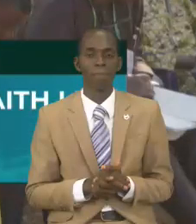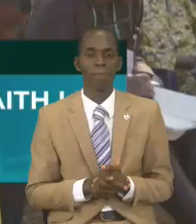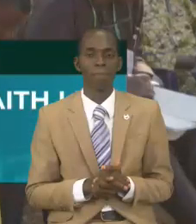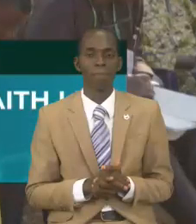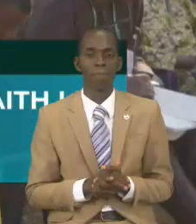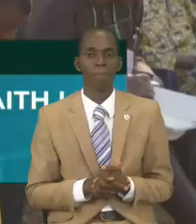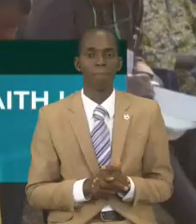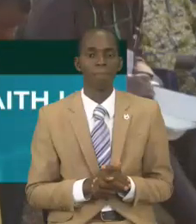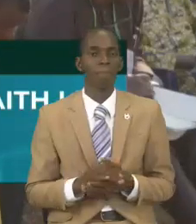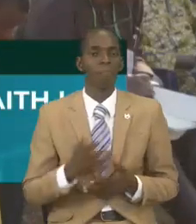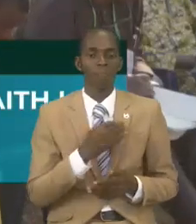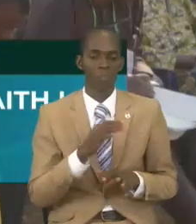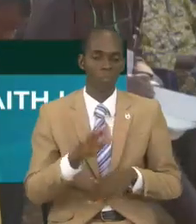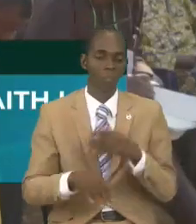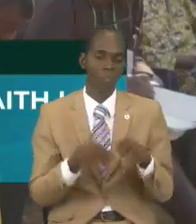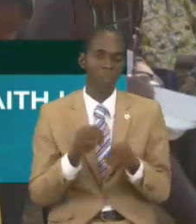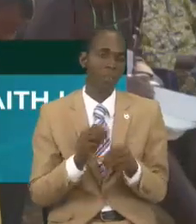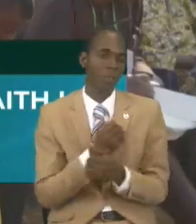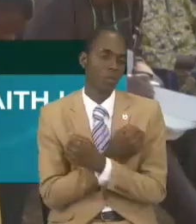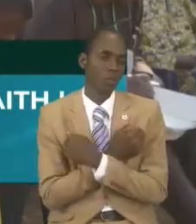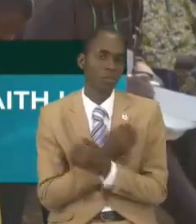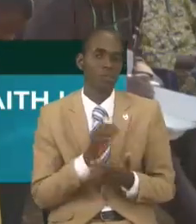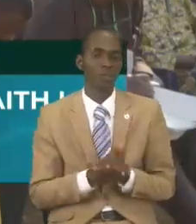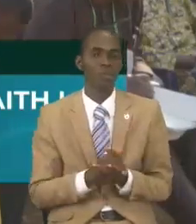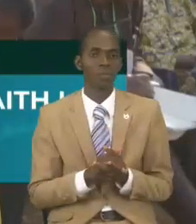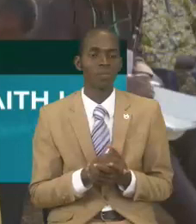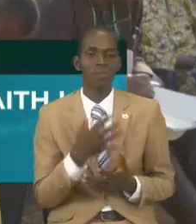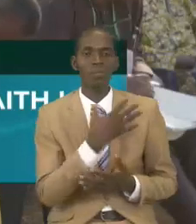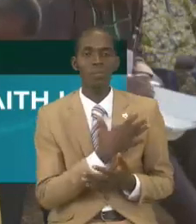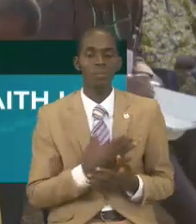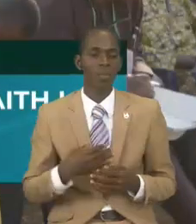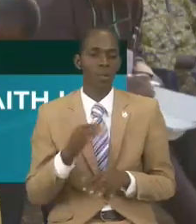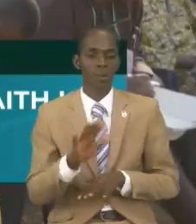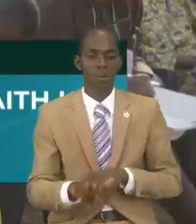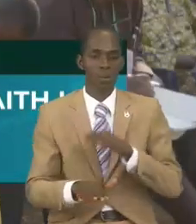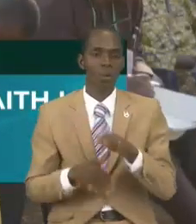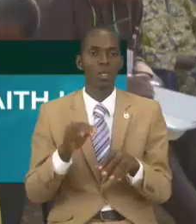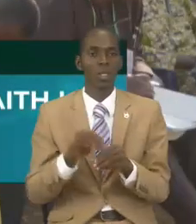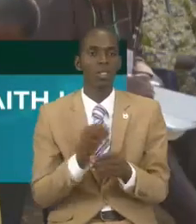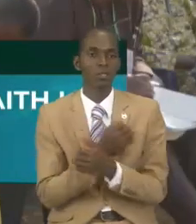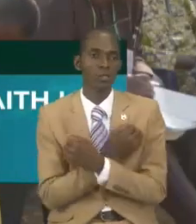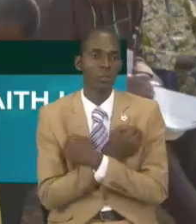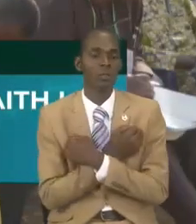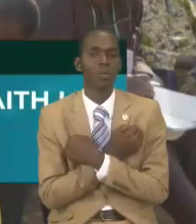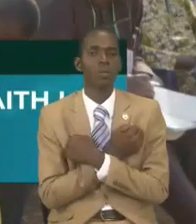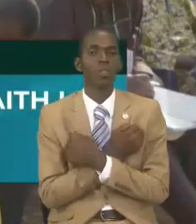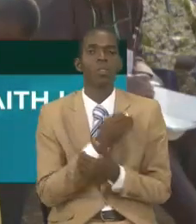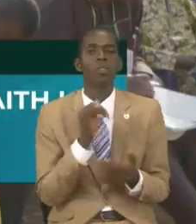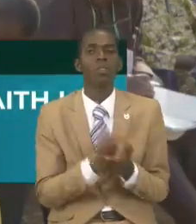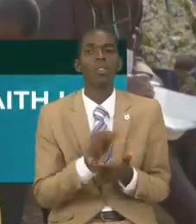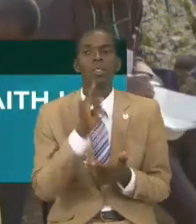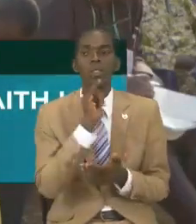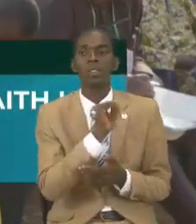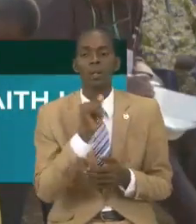and walk in love. And walk in love. That's a personal